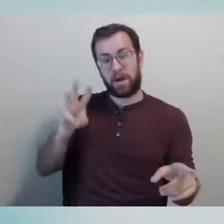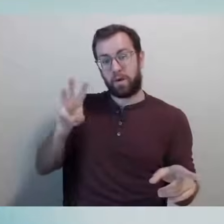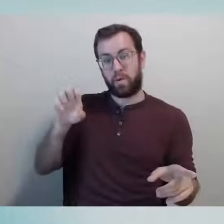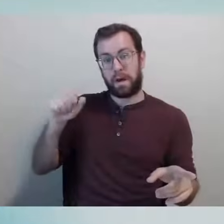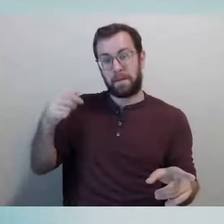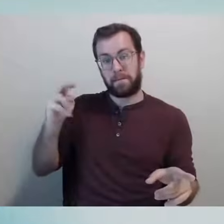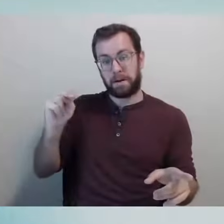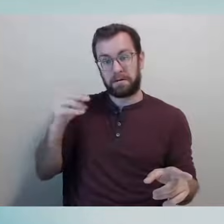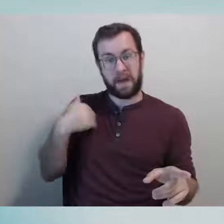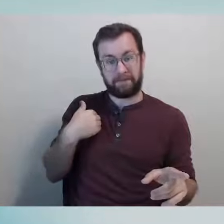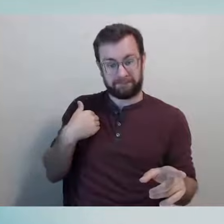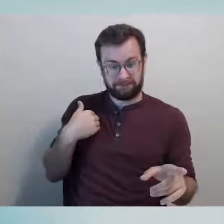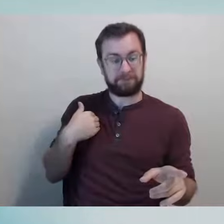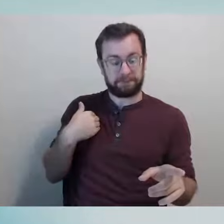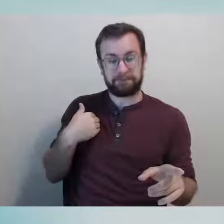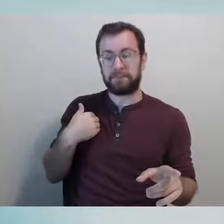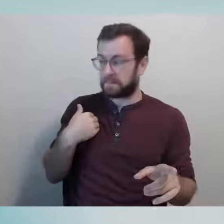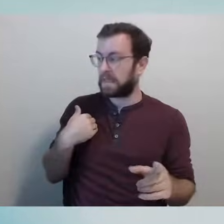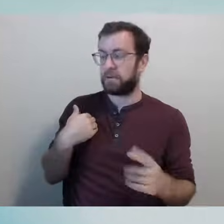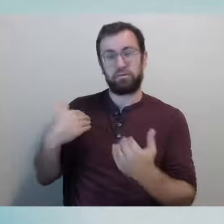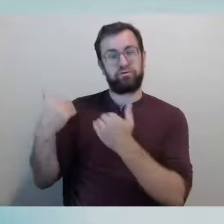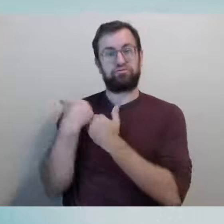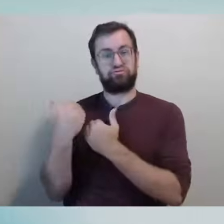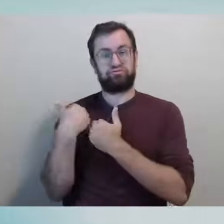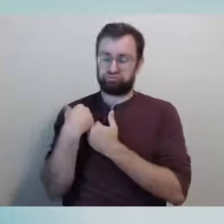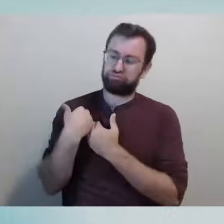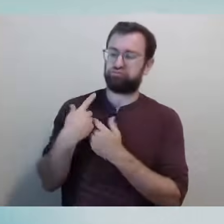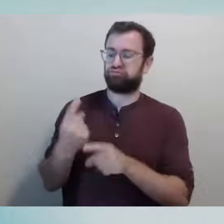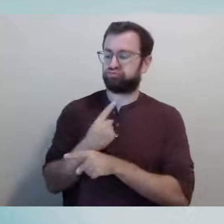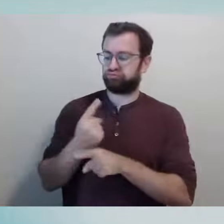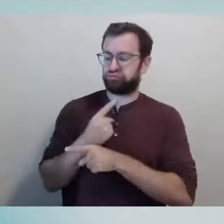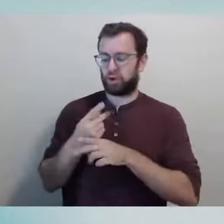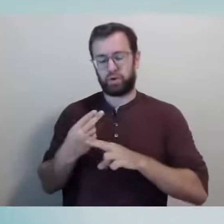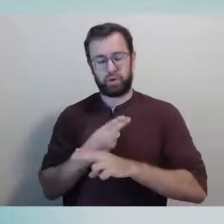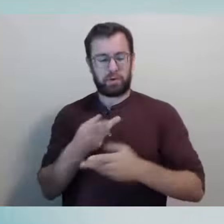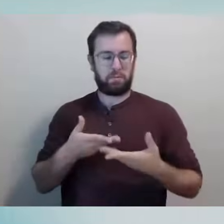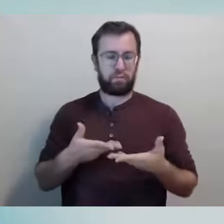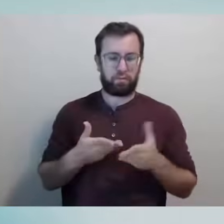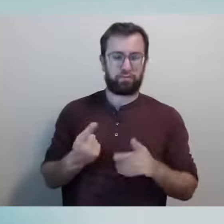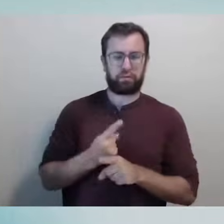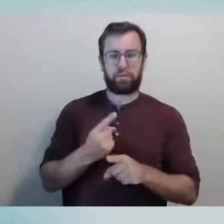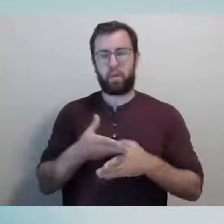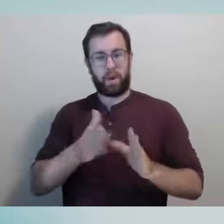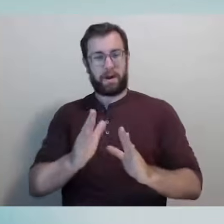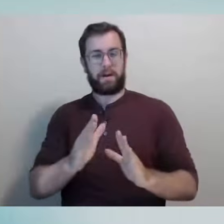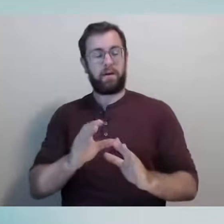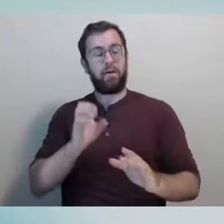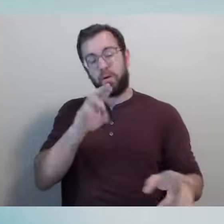be completely responsible with that, use it in a responsible way, or